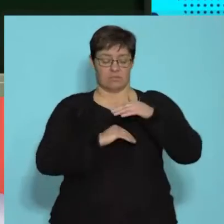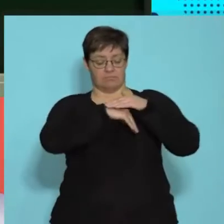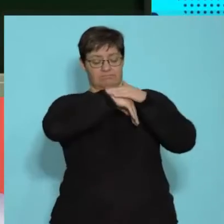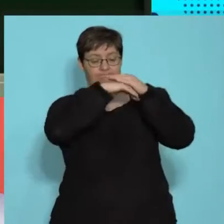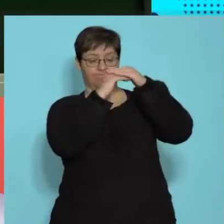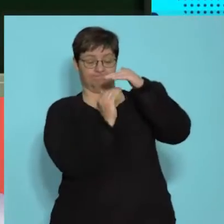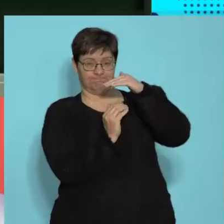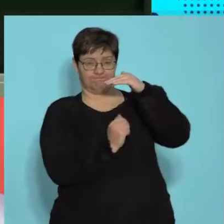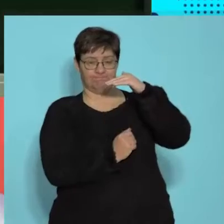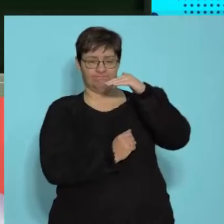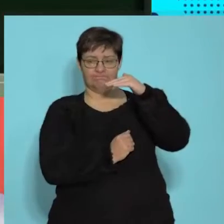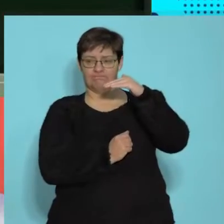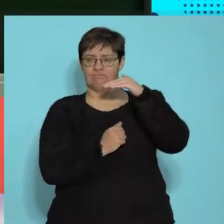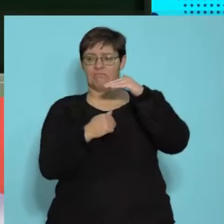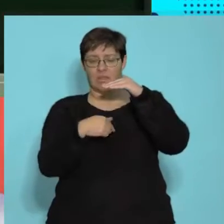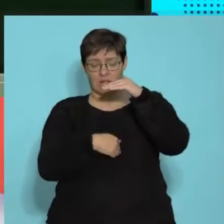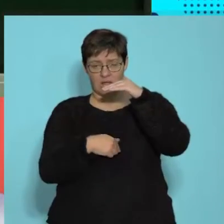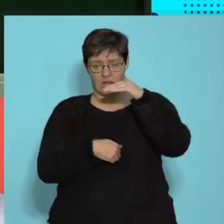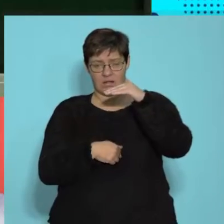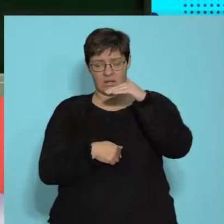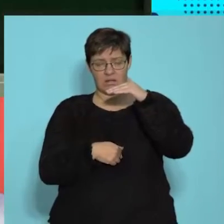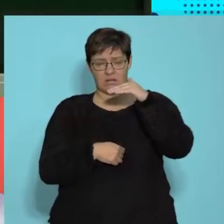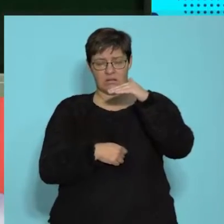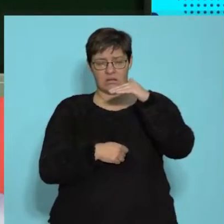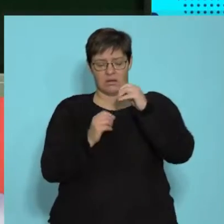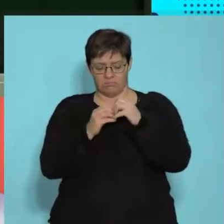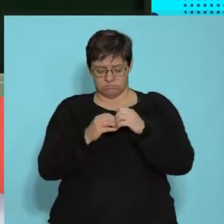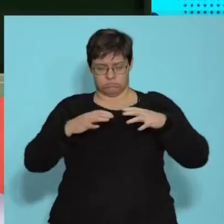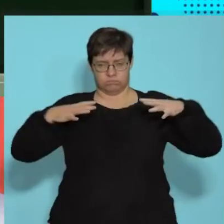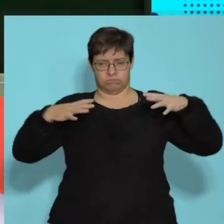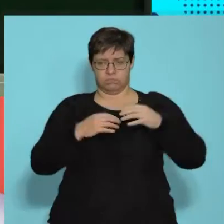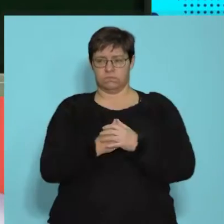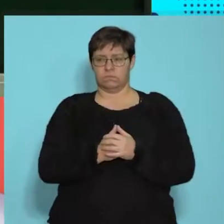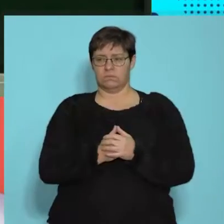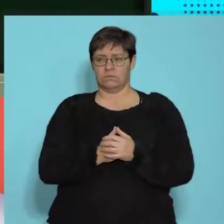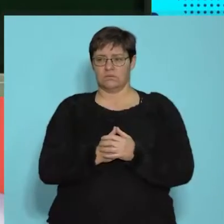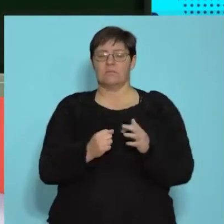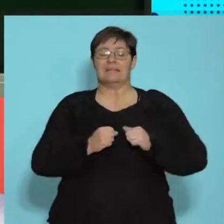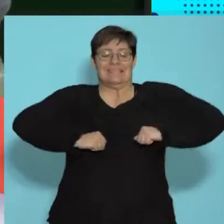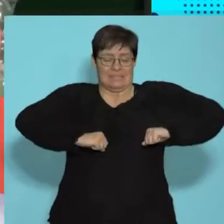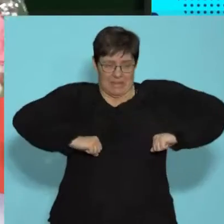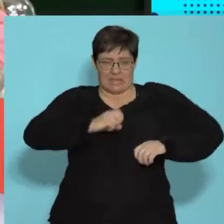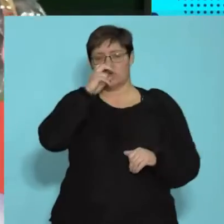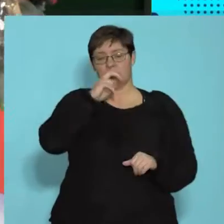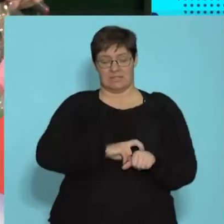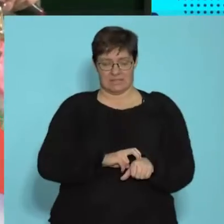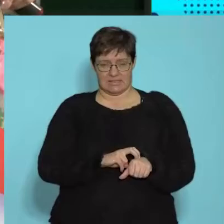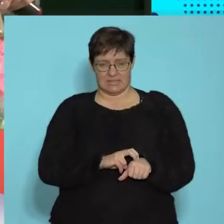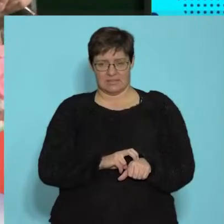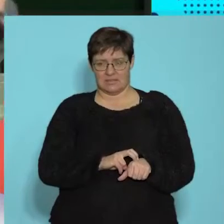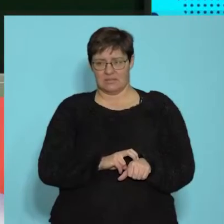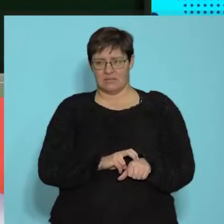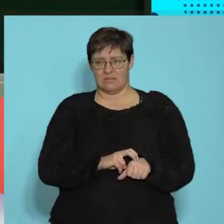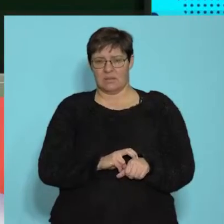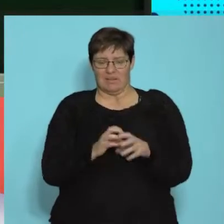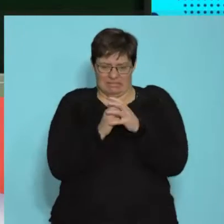It's dome-shaped. How the lungs are going to inflate is they need to have space,